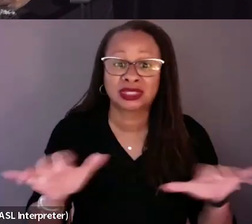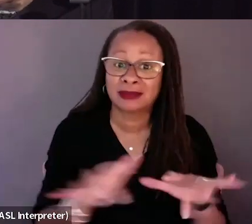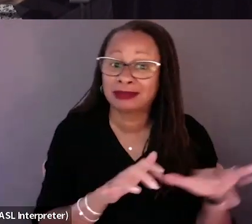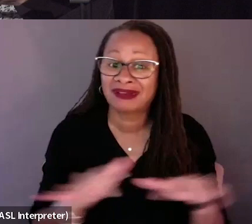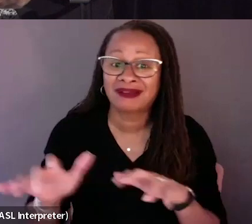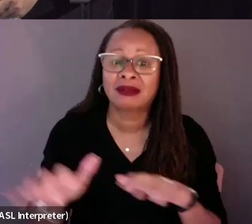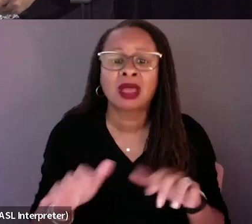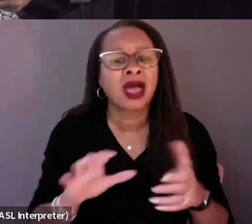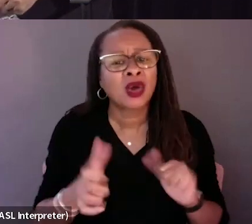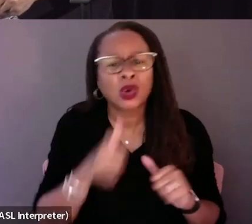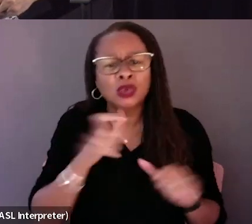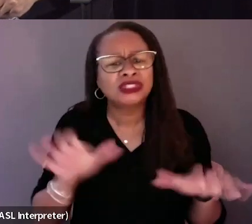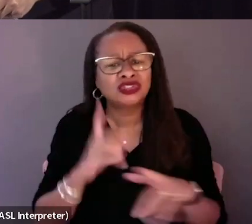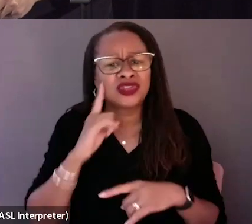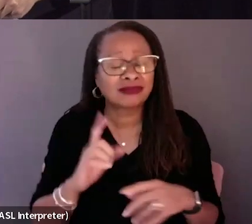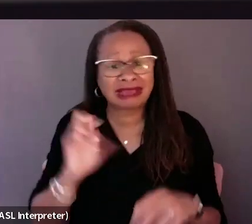going to pull it out, or Eva, or...